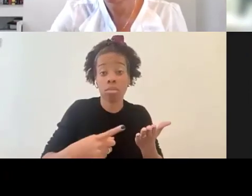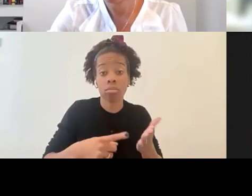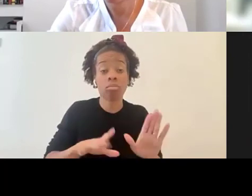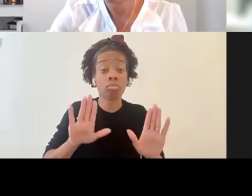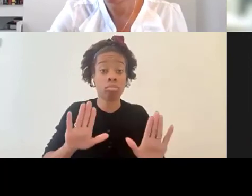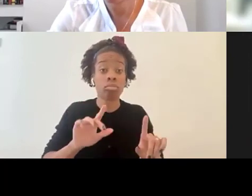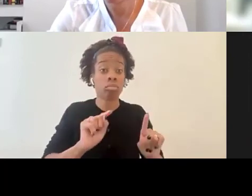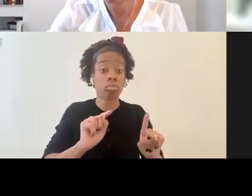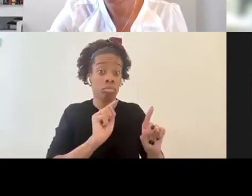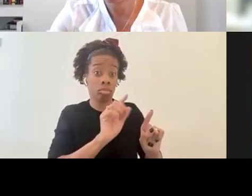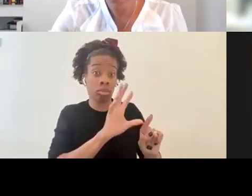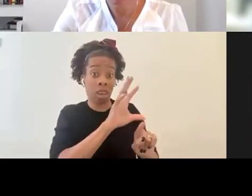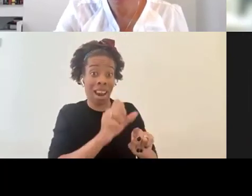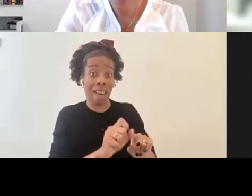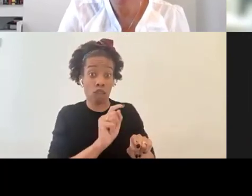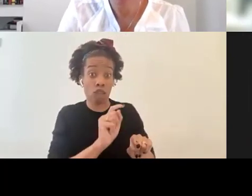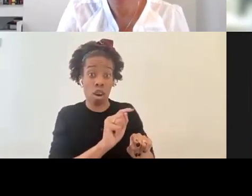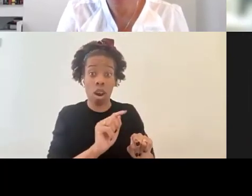is basically